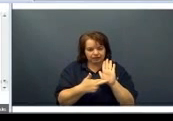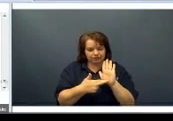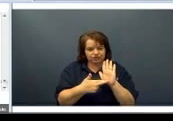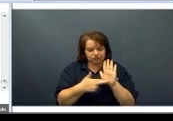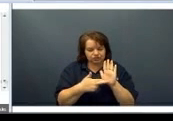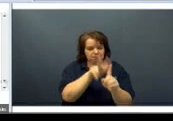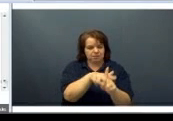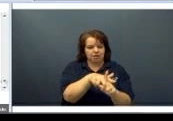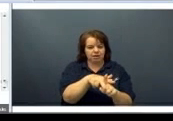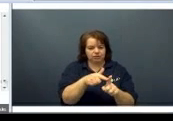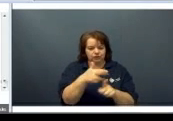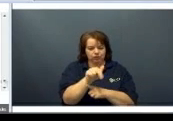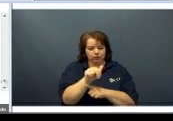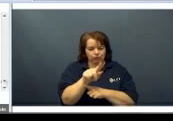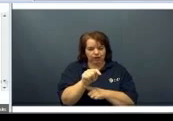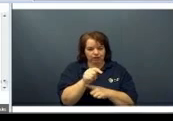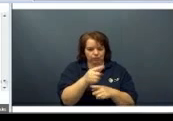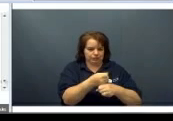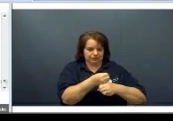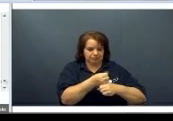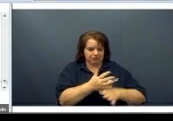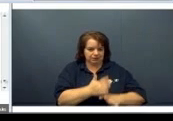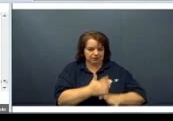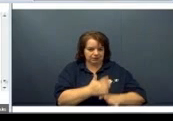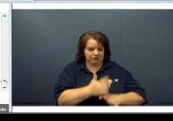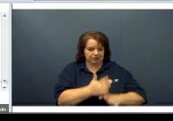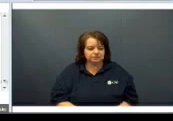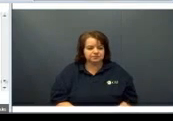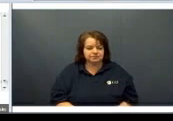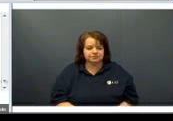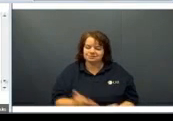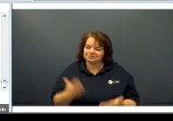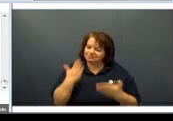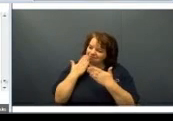federal regulations that apply to grant recipients.